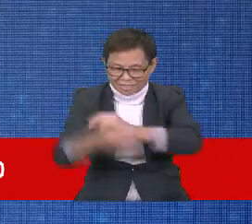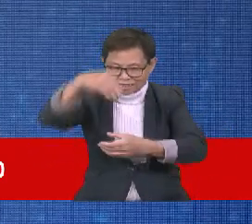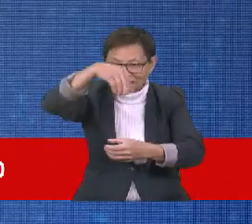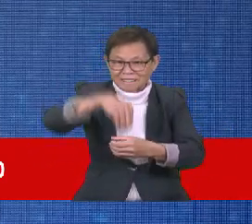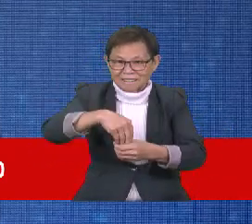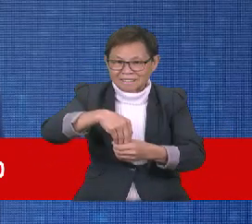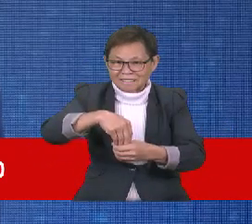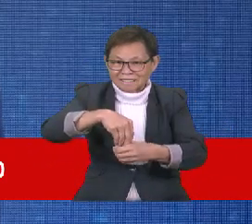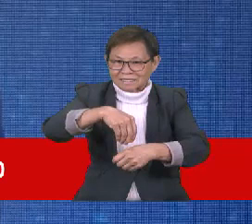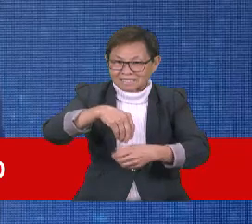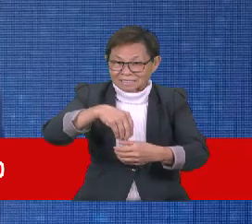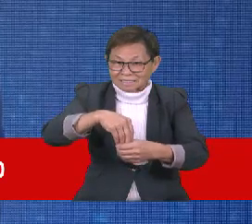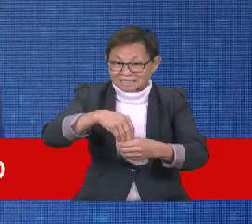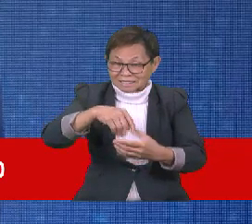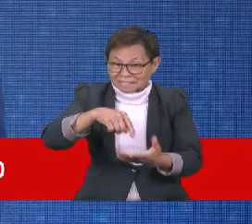times